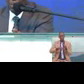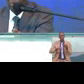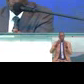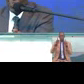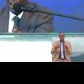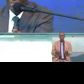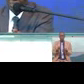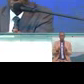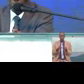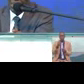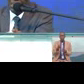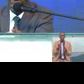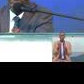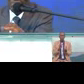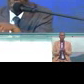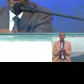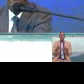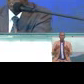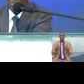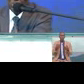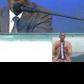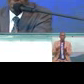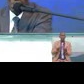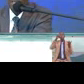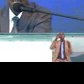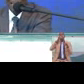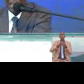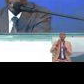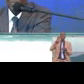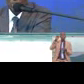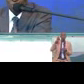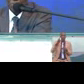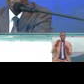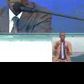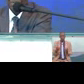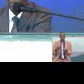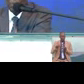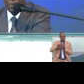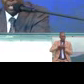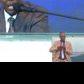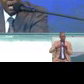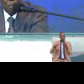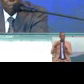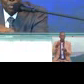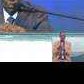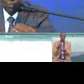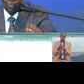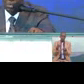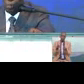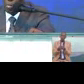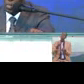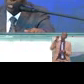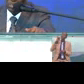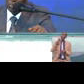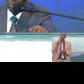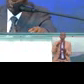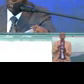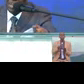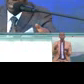hope in him, purifies himself even as he is pure.